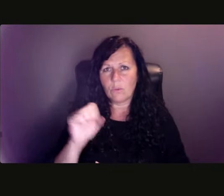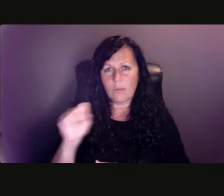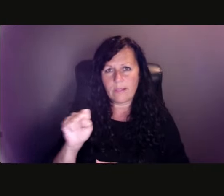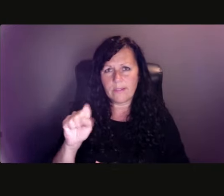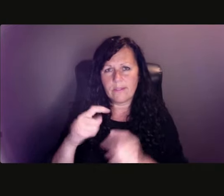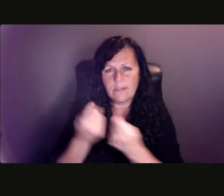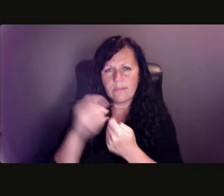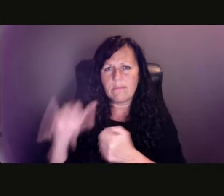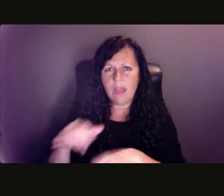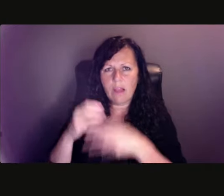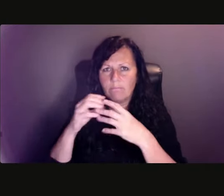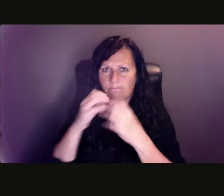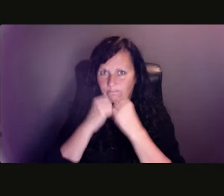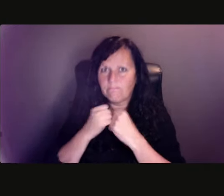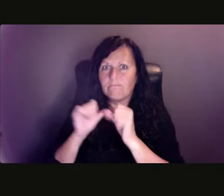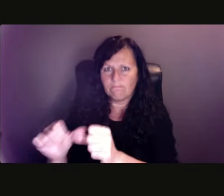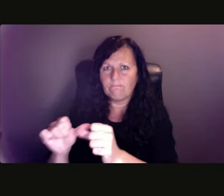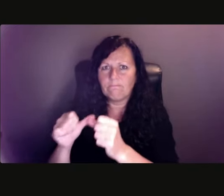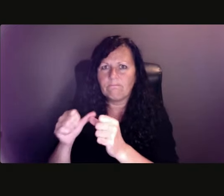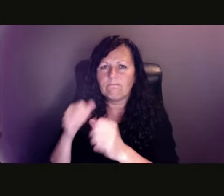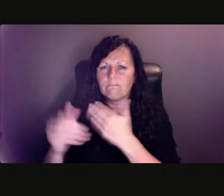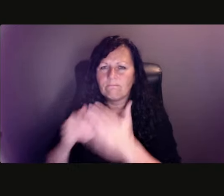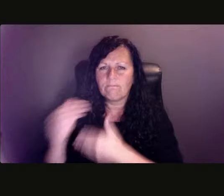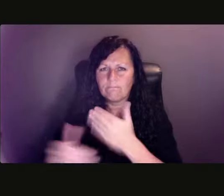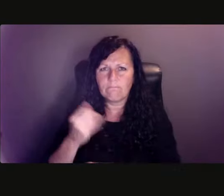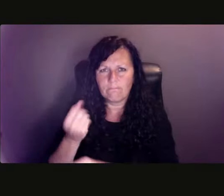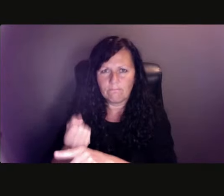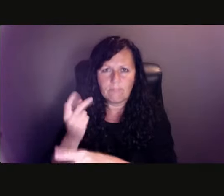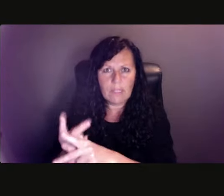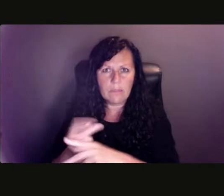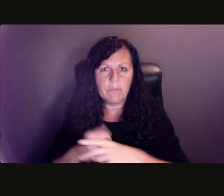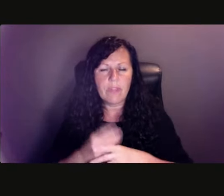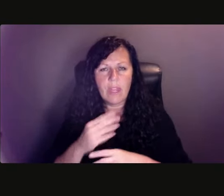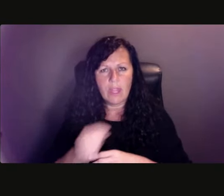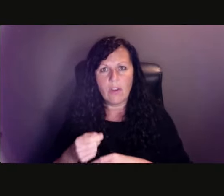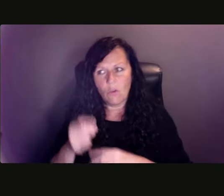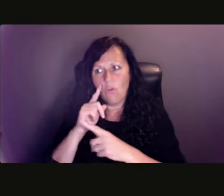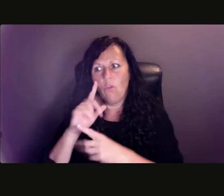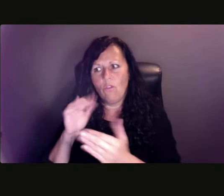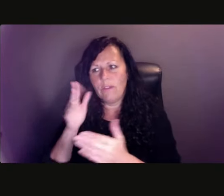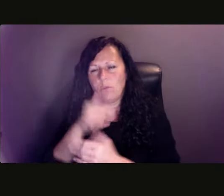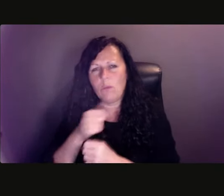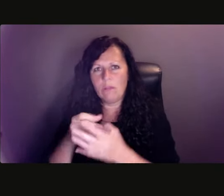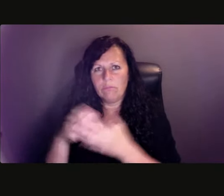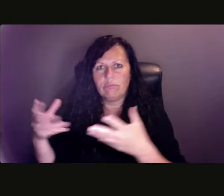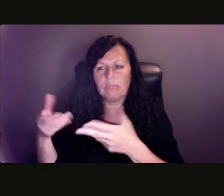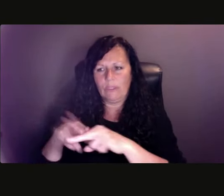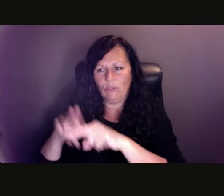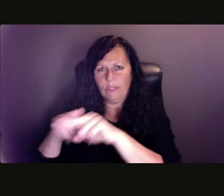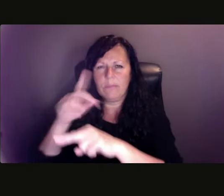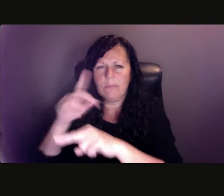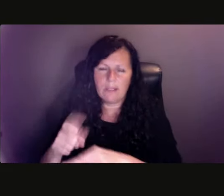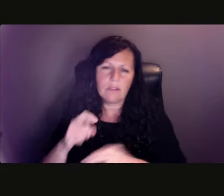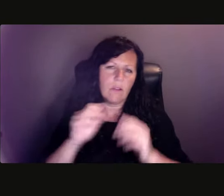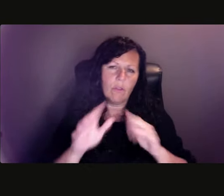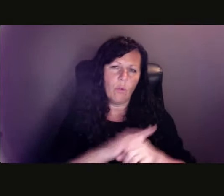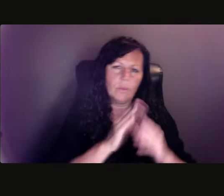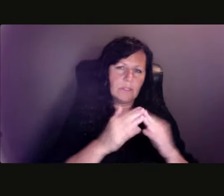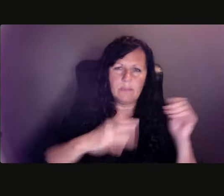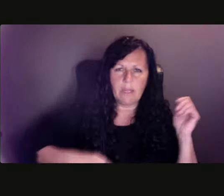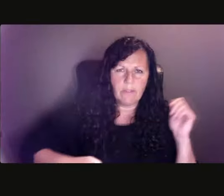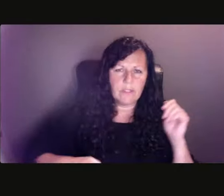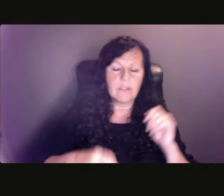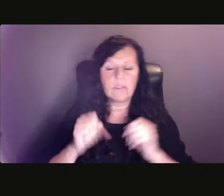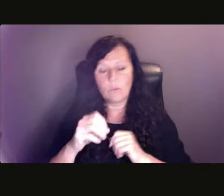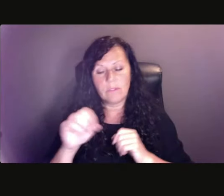and hopefully increasing it, because it is such a benefit to the whole city. So yeah, I wanted to say all that,